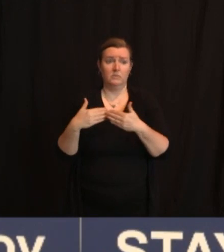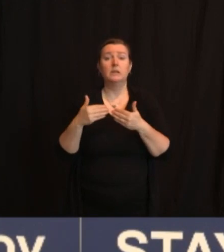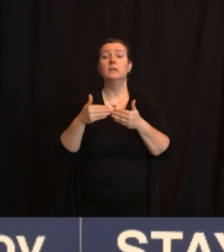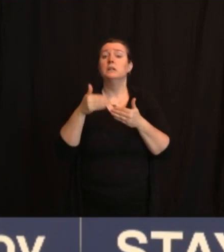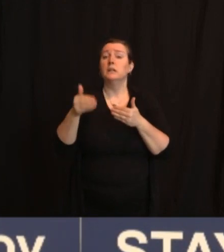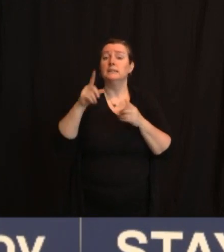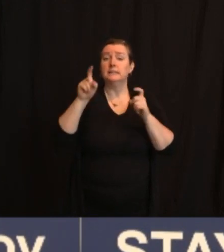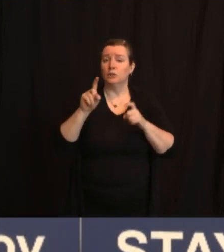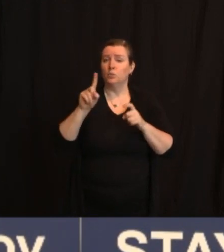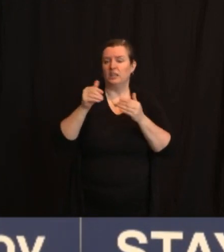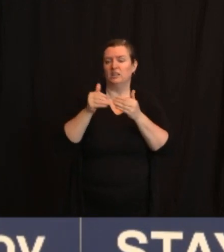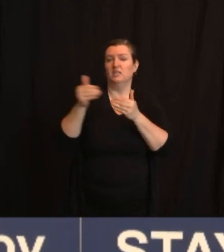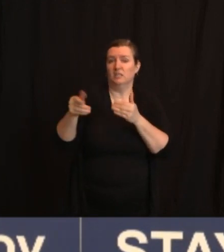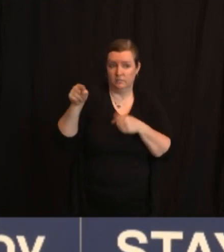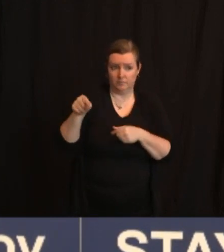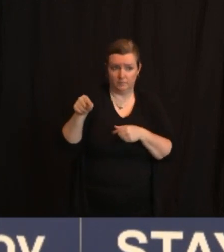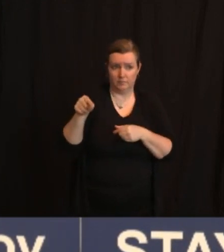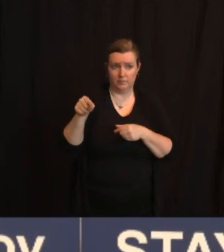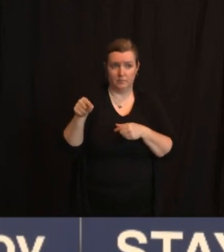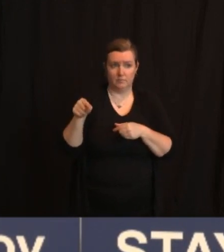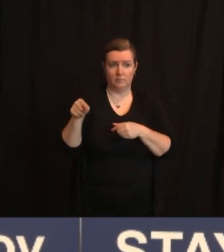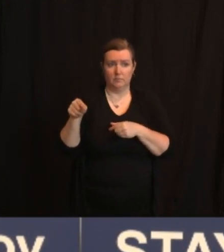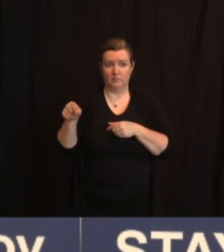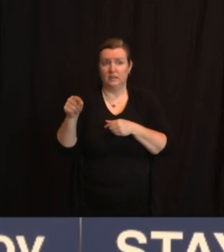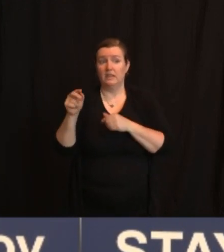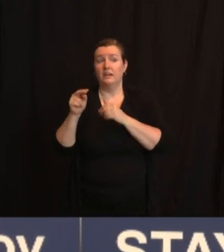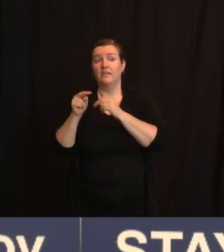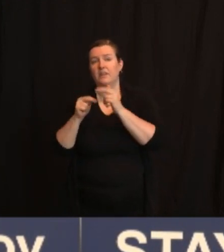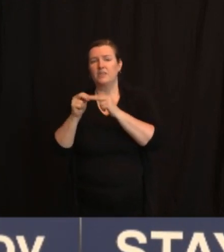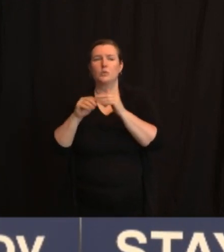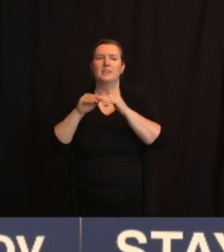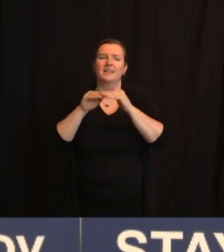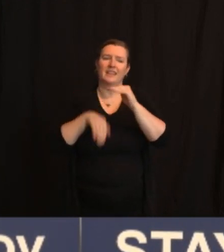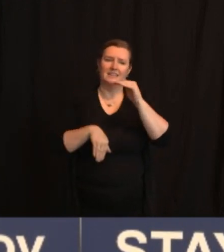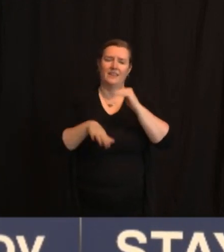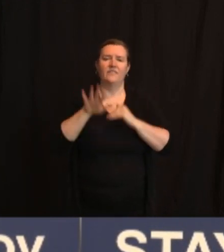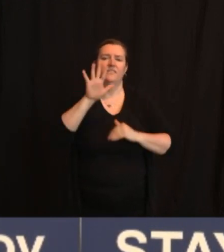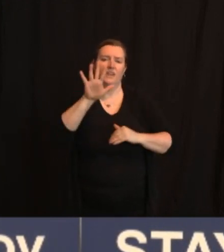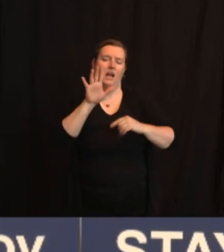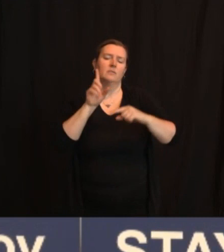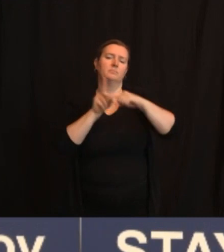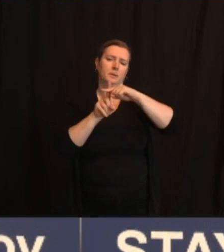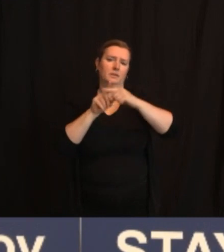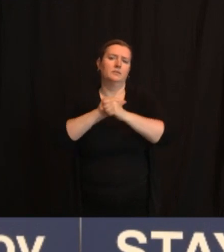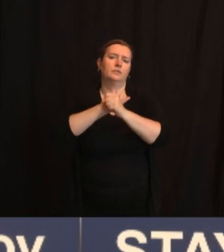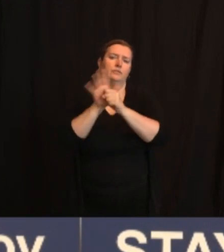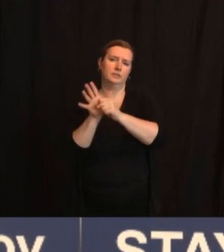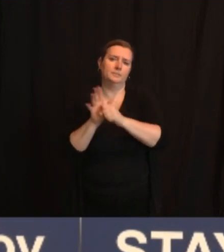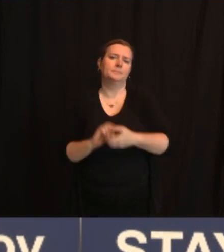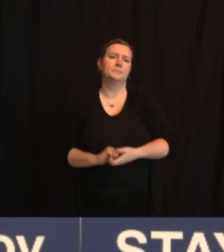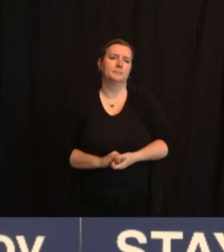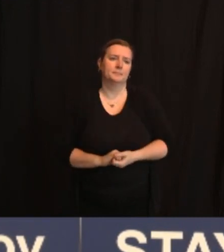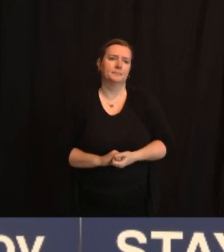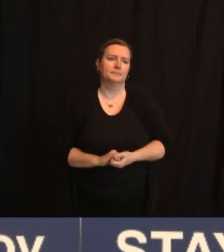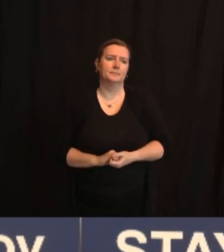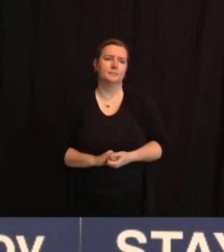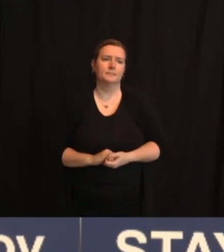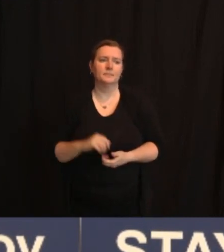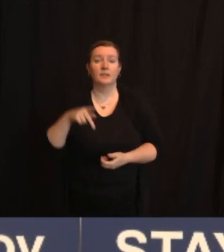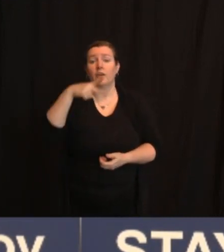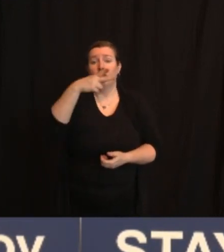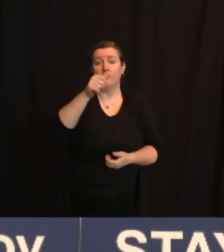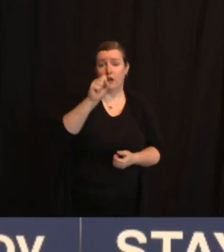have fewer than 5 cases. In phase 3, testing of facilities will include facilities that have